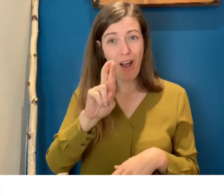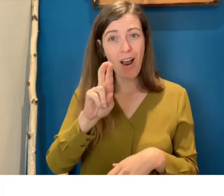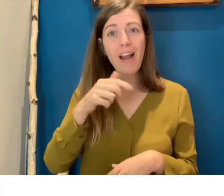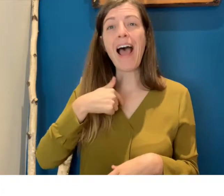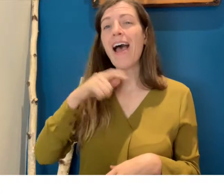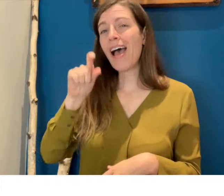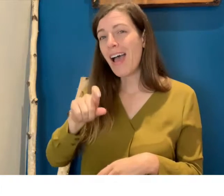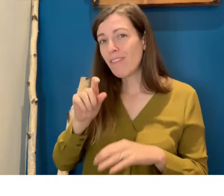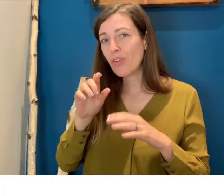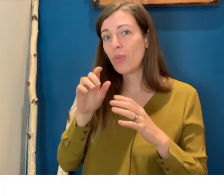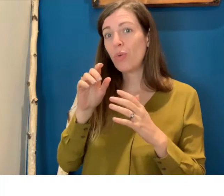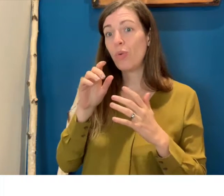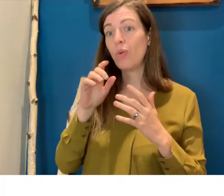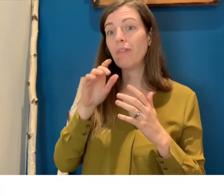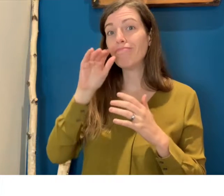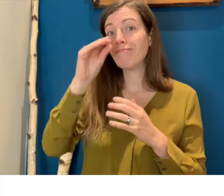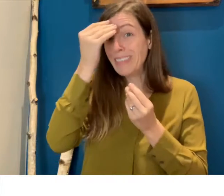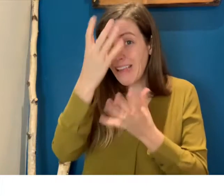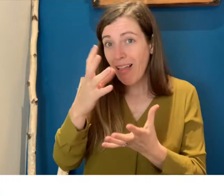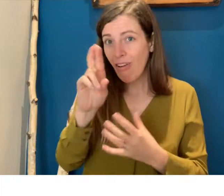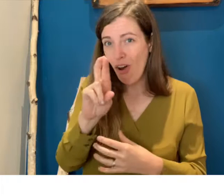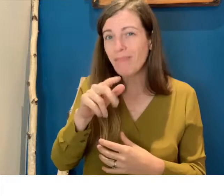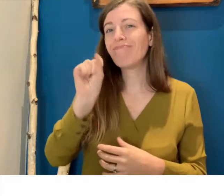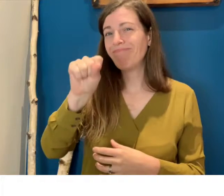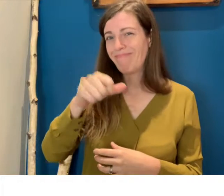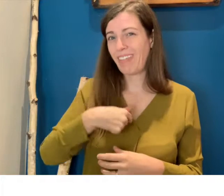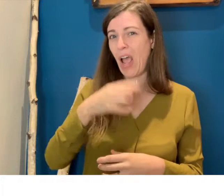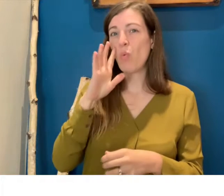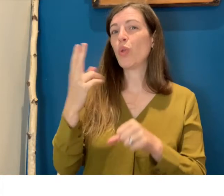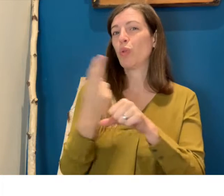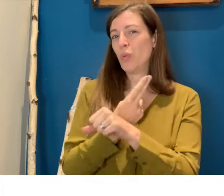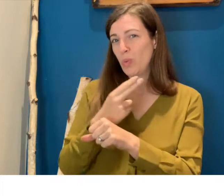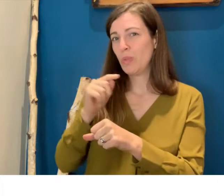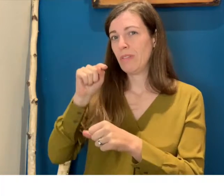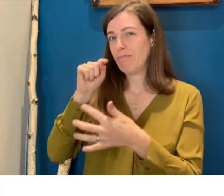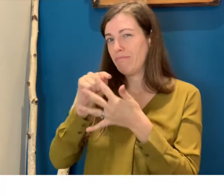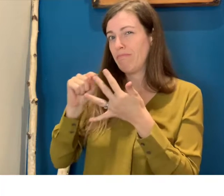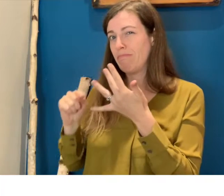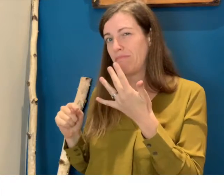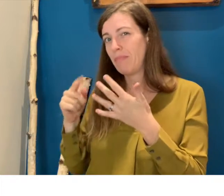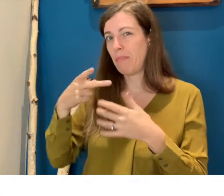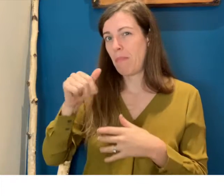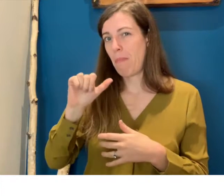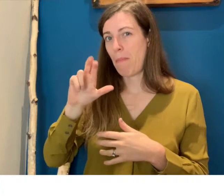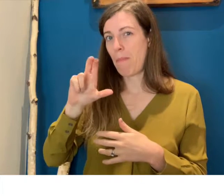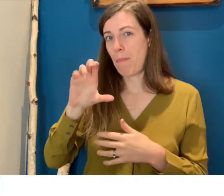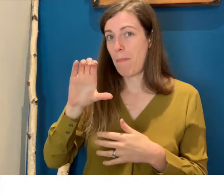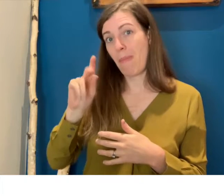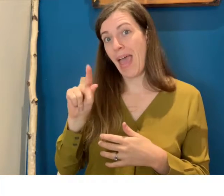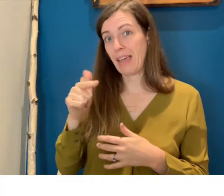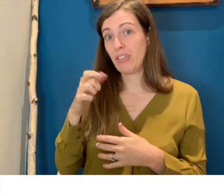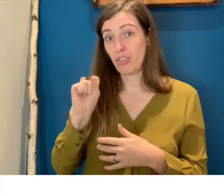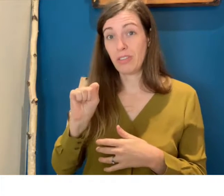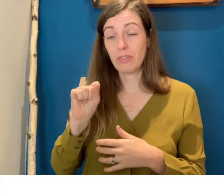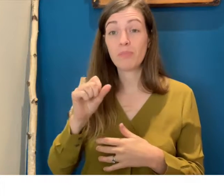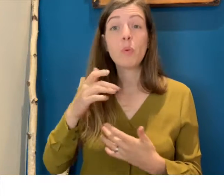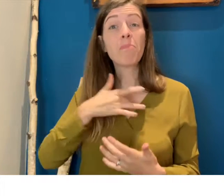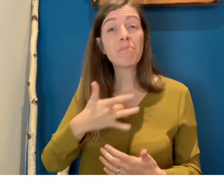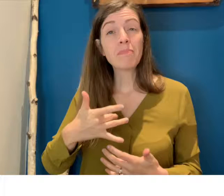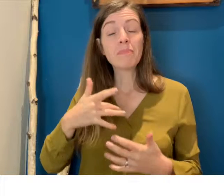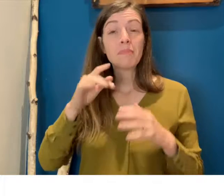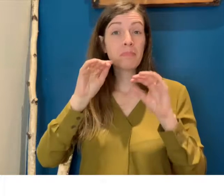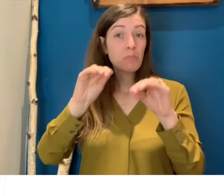From there on out, every time I open R, I do have to tell R that I'd like to use the packages that I plan to